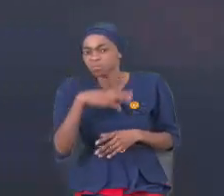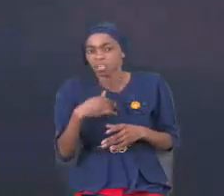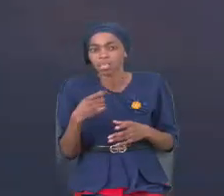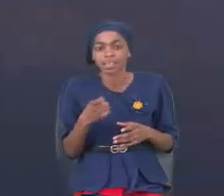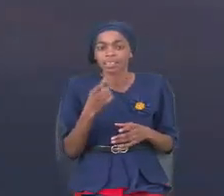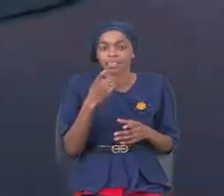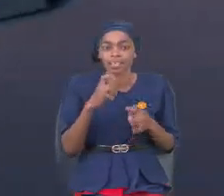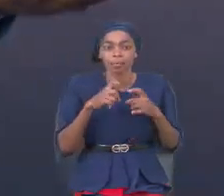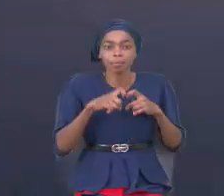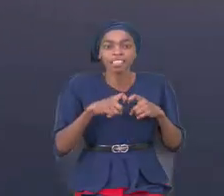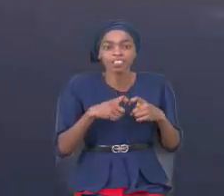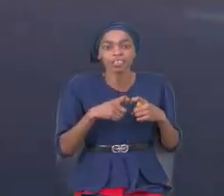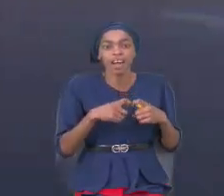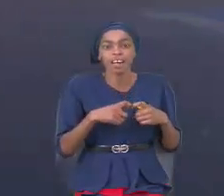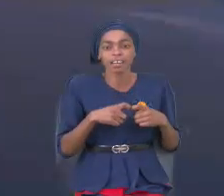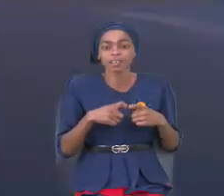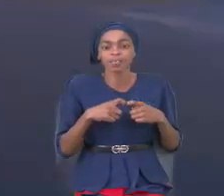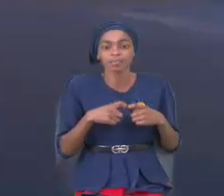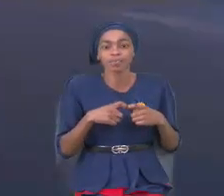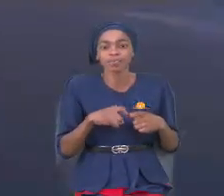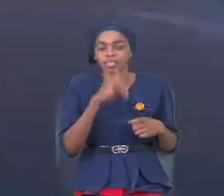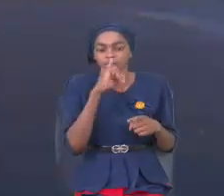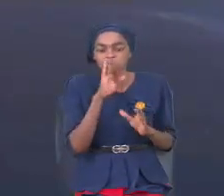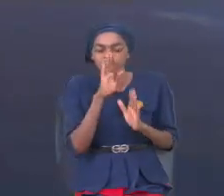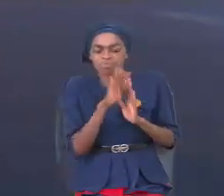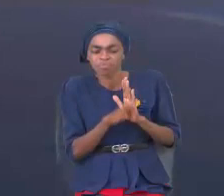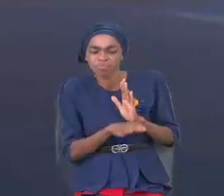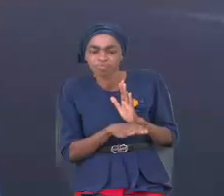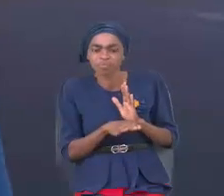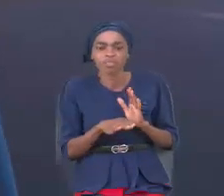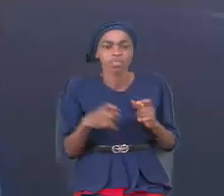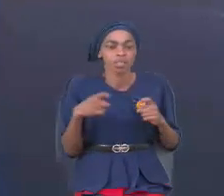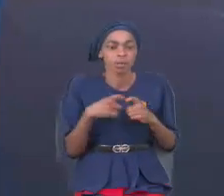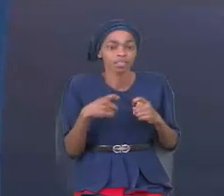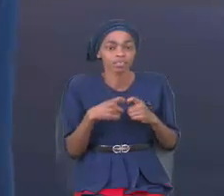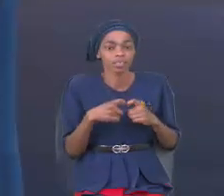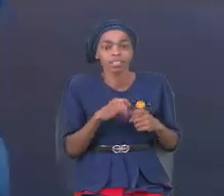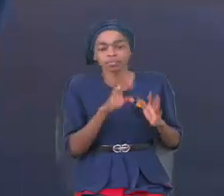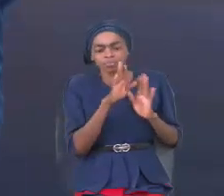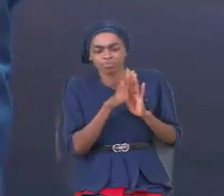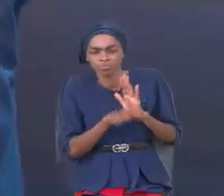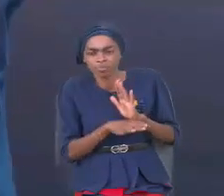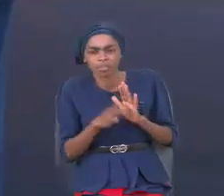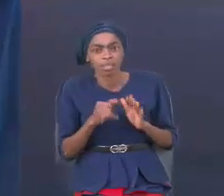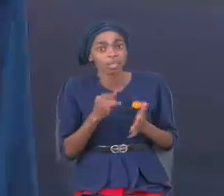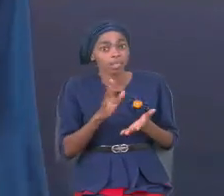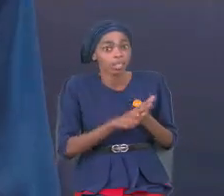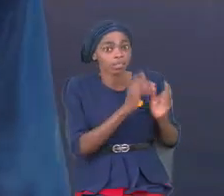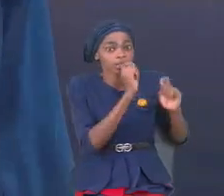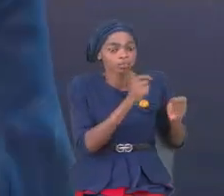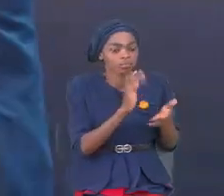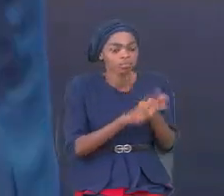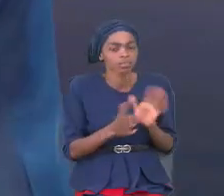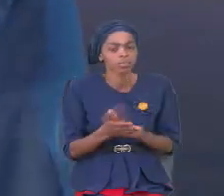the gift. Eventually, the gift becomes as useless as it. You didn't receive anything. How shall